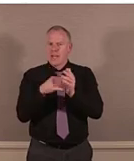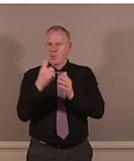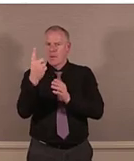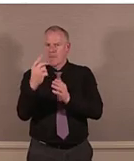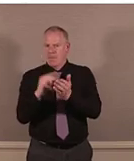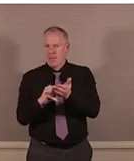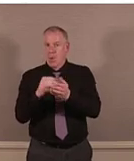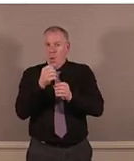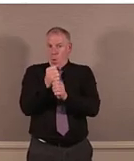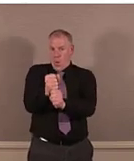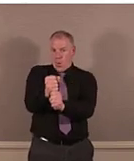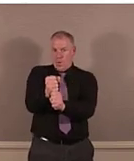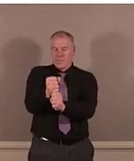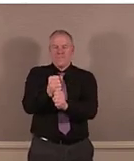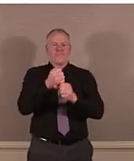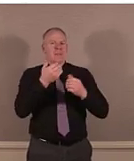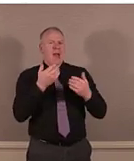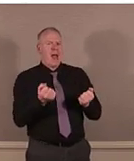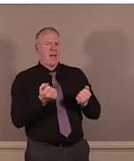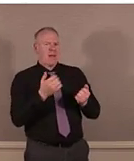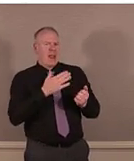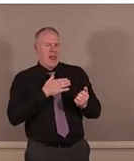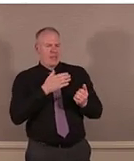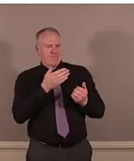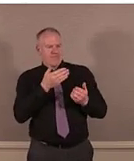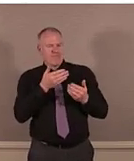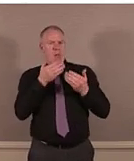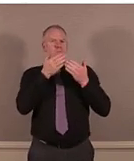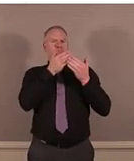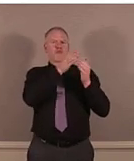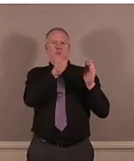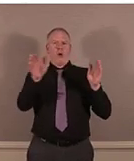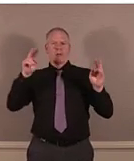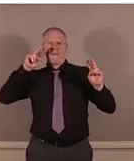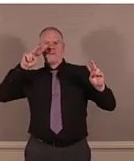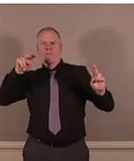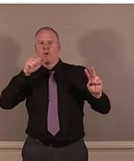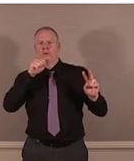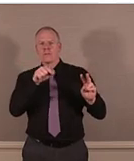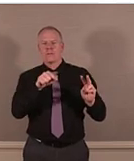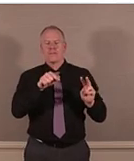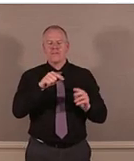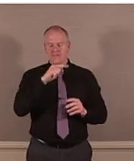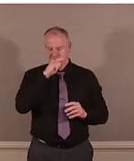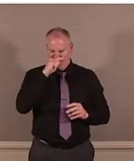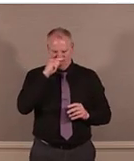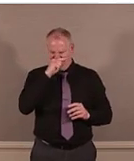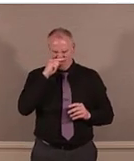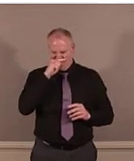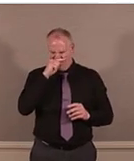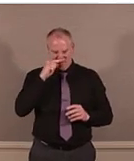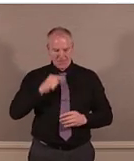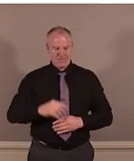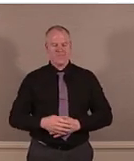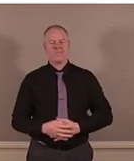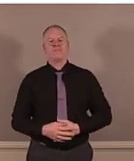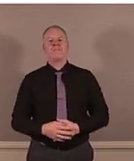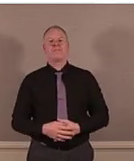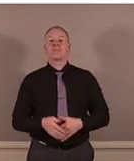just, when I have this opportunity, I just wanted to maybe take a broader spectrum. So I suppose really, as I said there